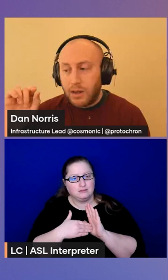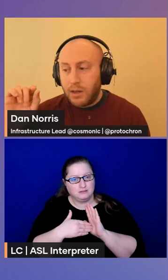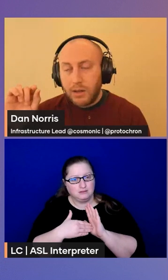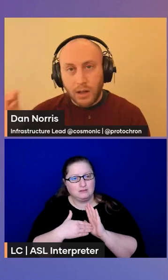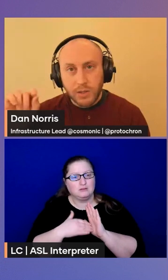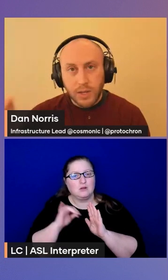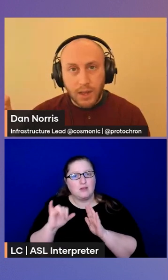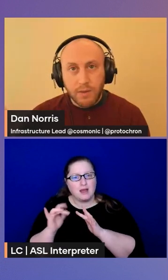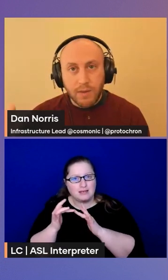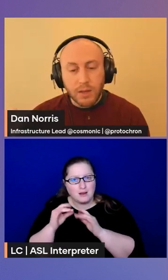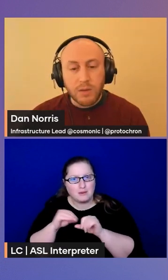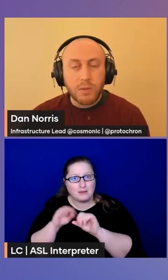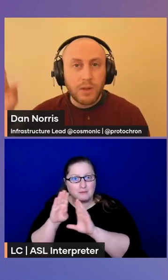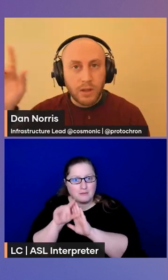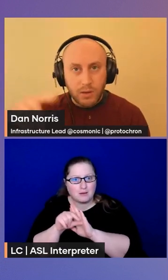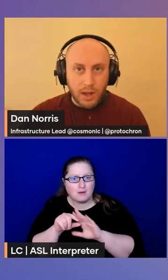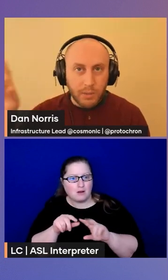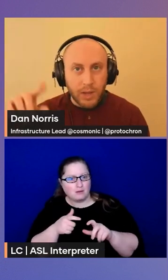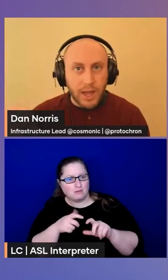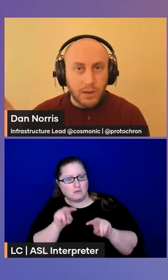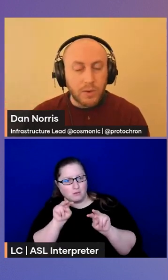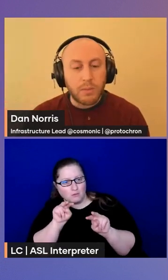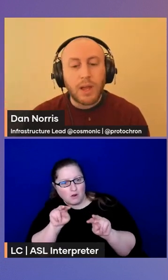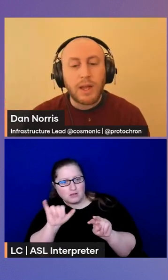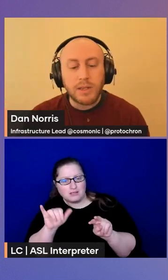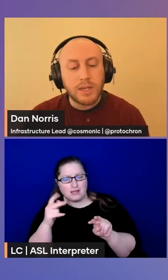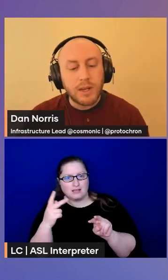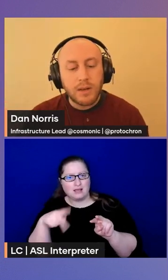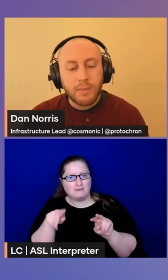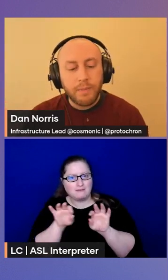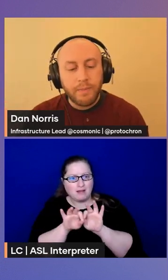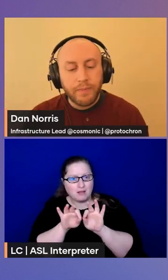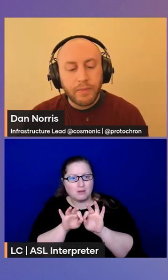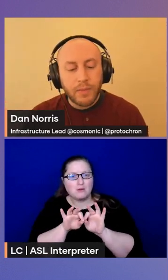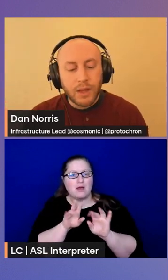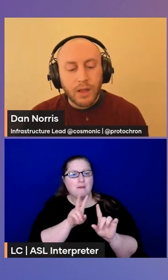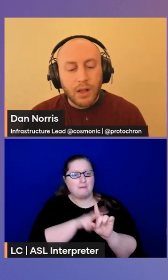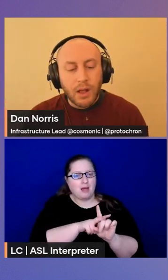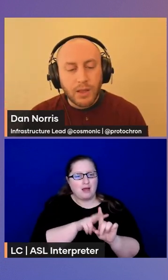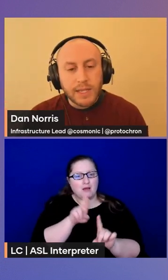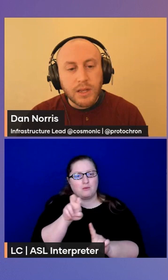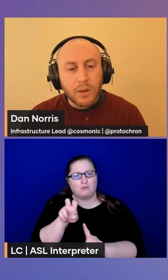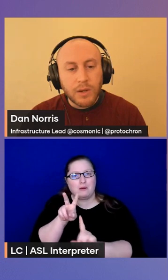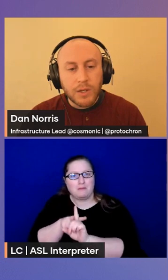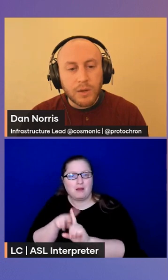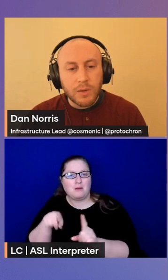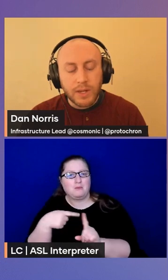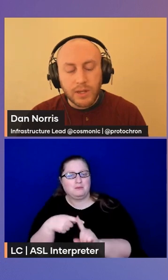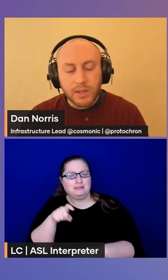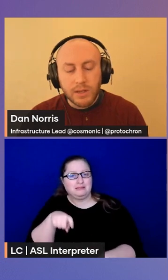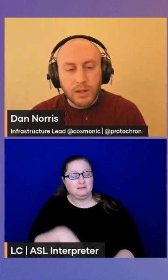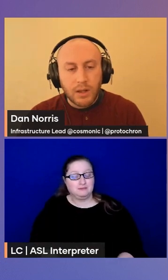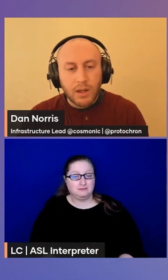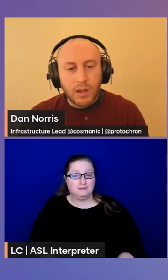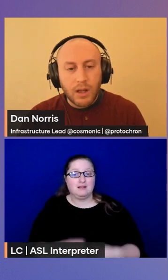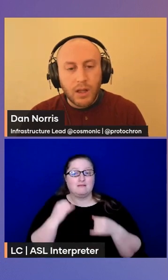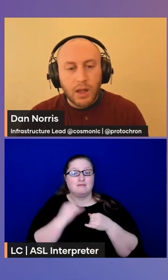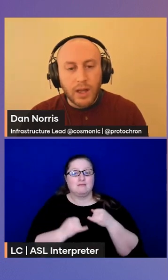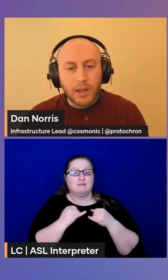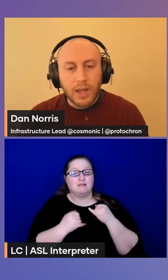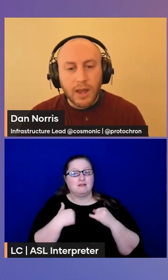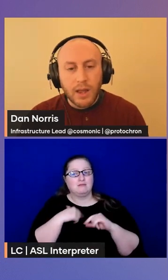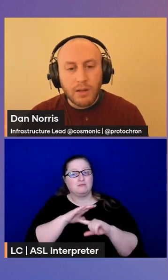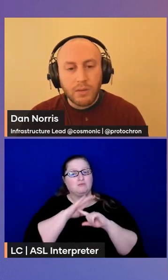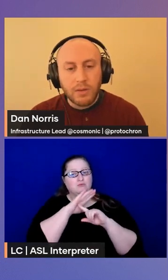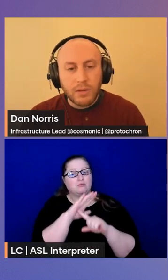that console KV value and applying and reapplying as needed. And the last thing I want to show you is I